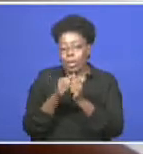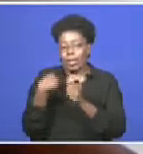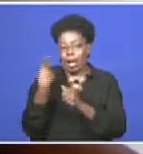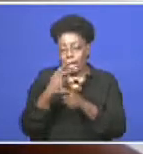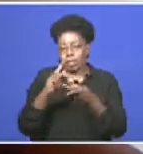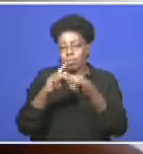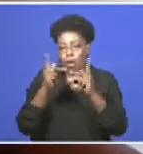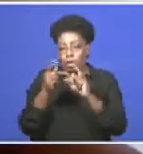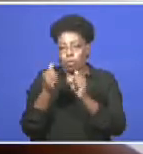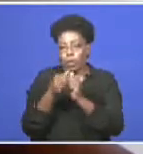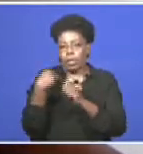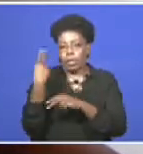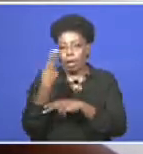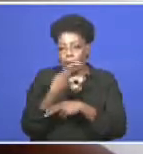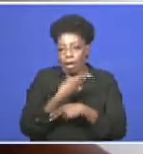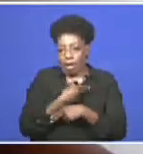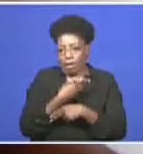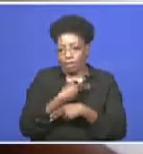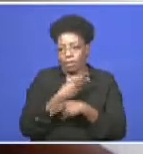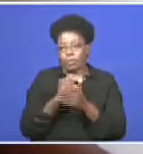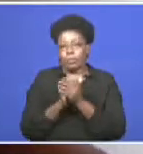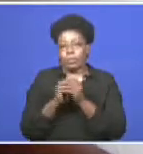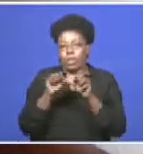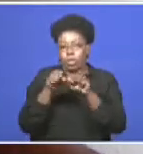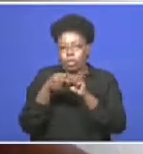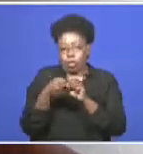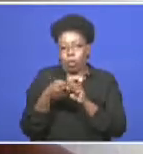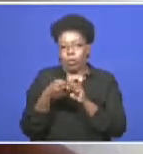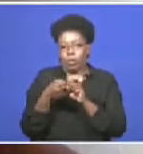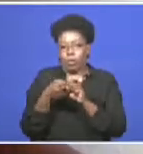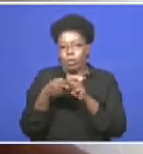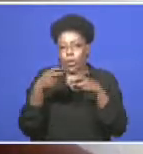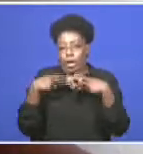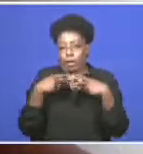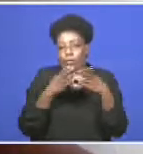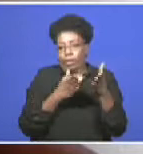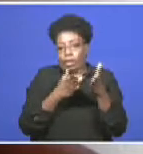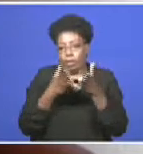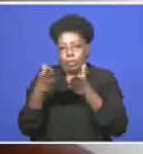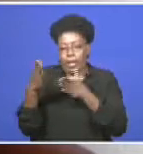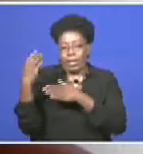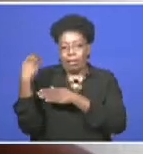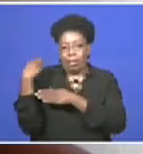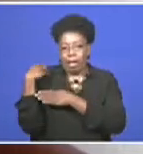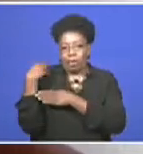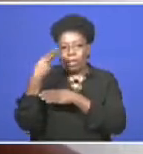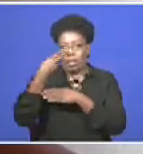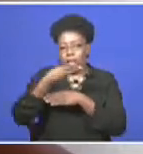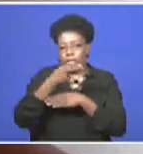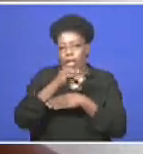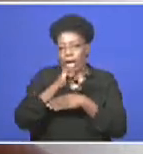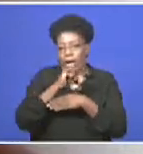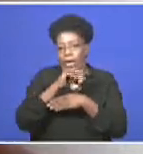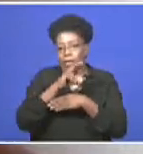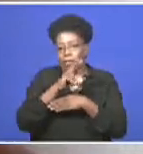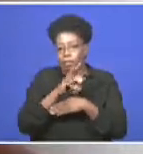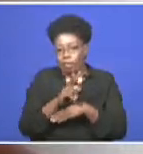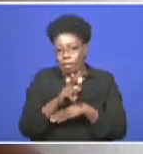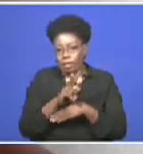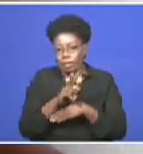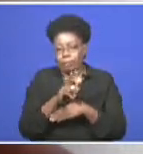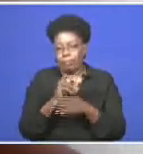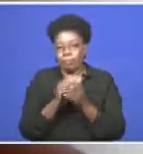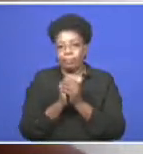And so we have revised our approach to the management of HIV, resistant